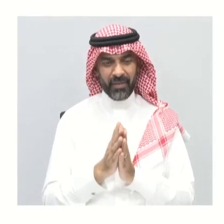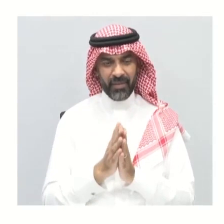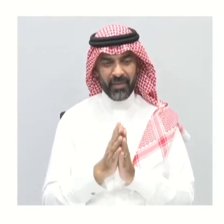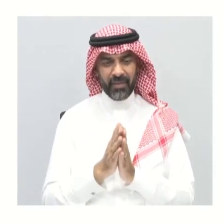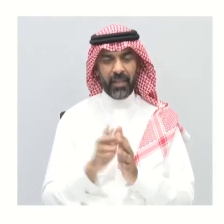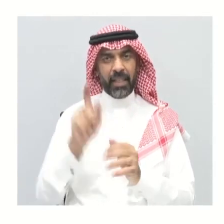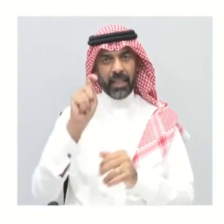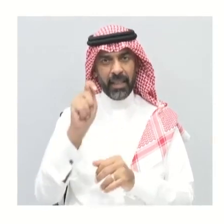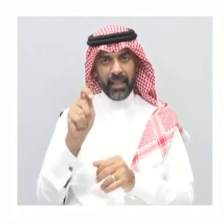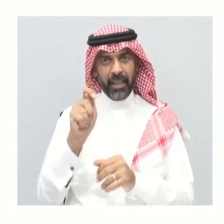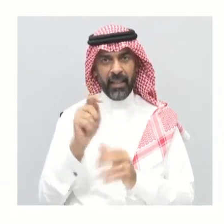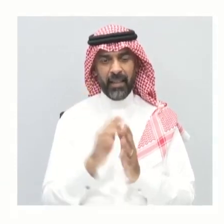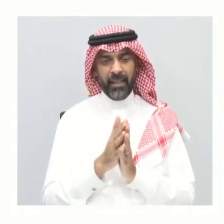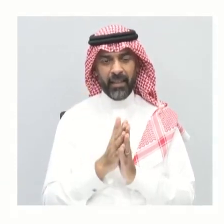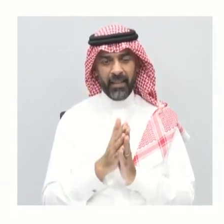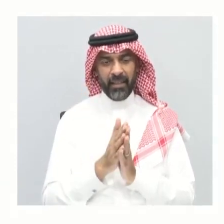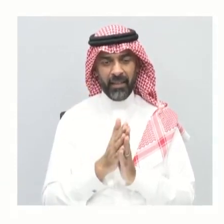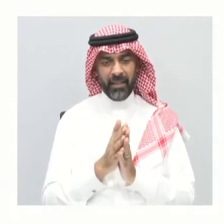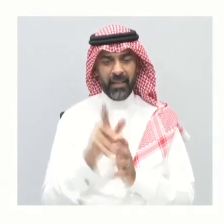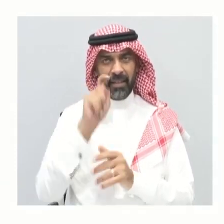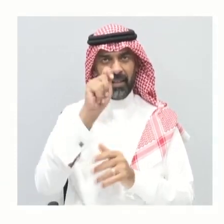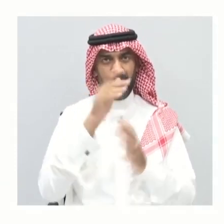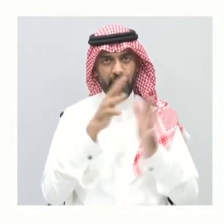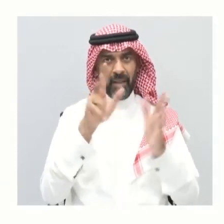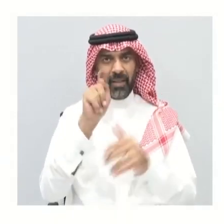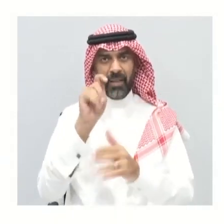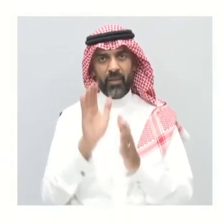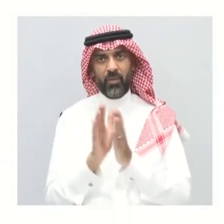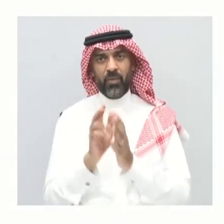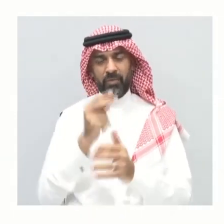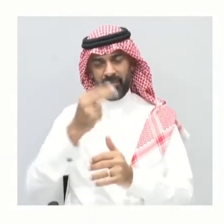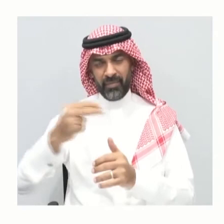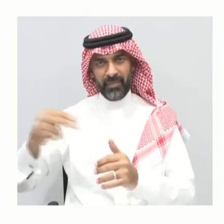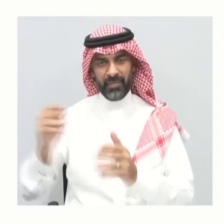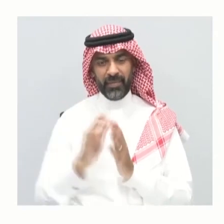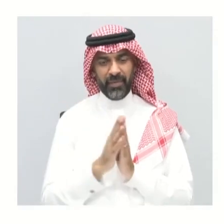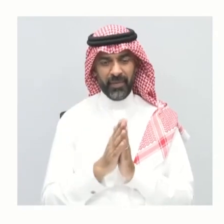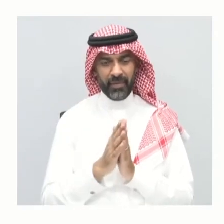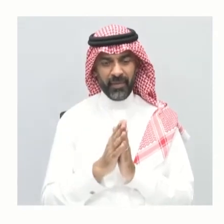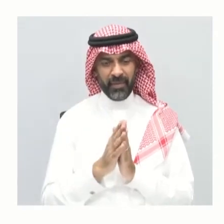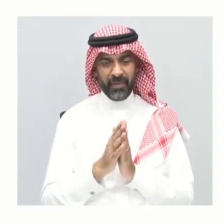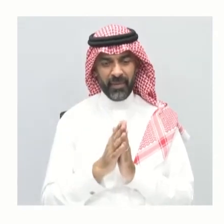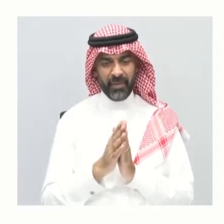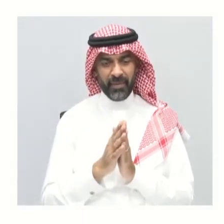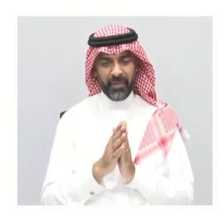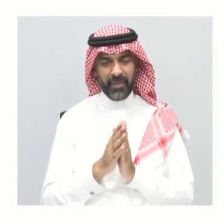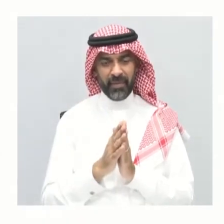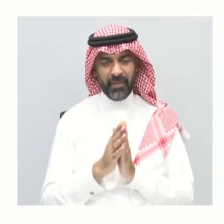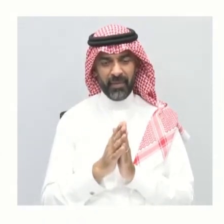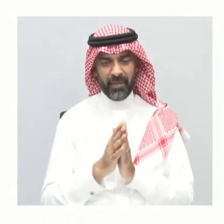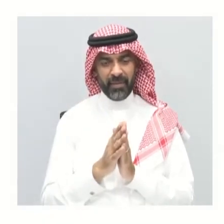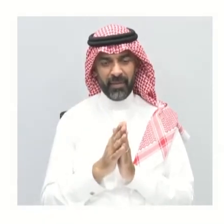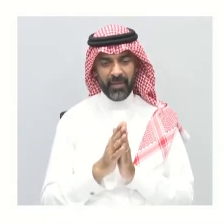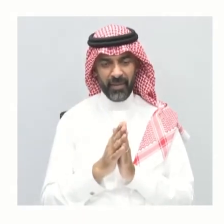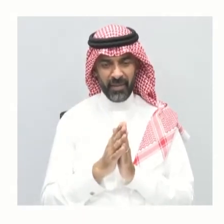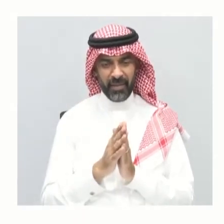R, S, uppercase T, lowercase t. Uppercase T, lowercase t.